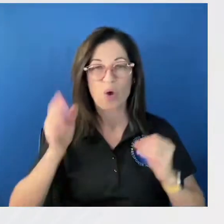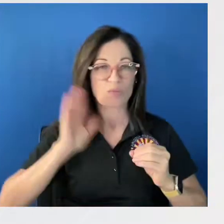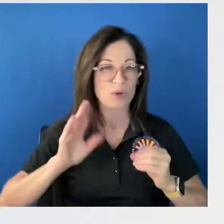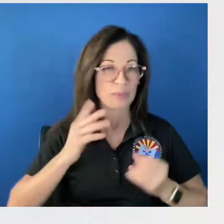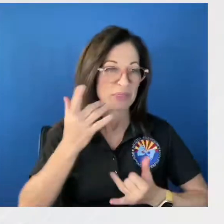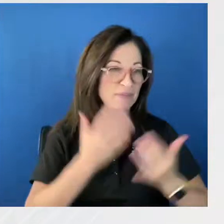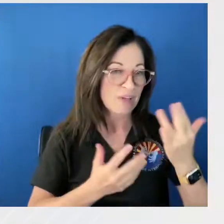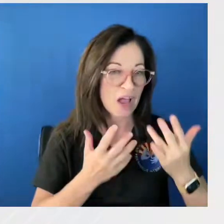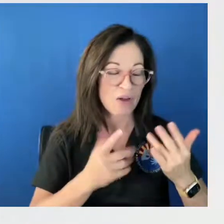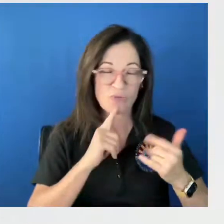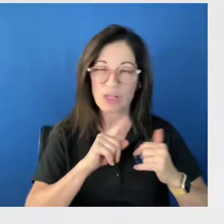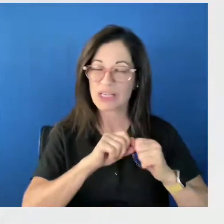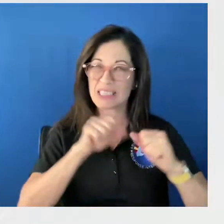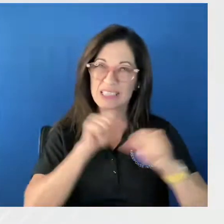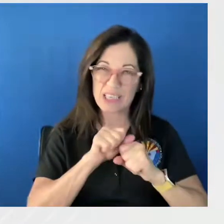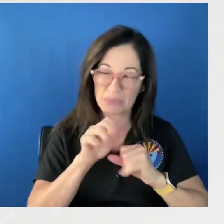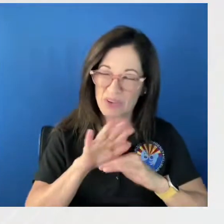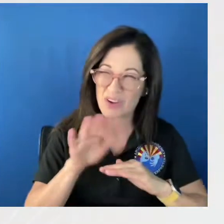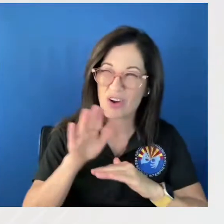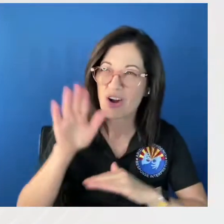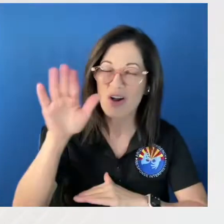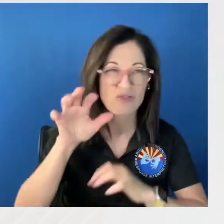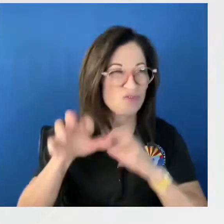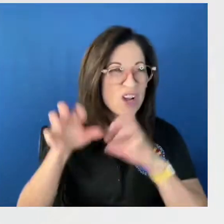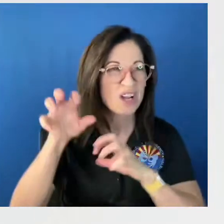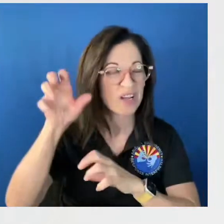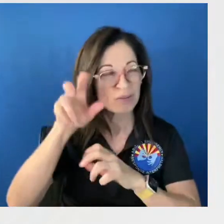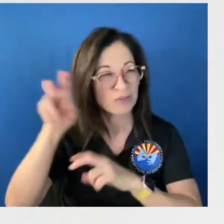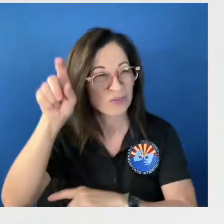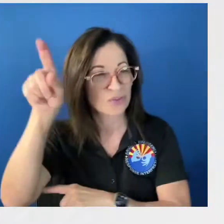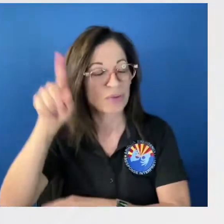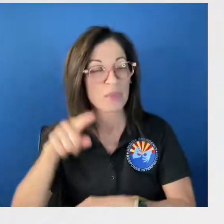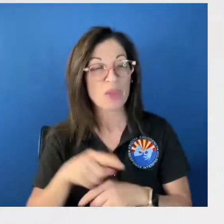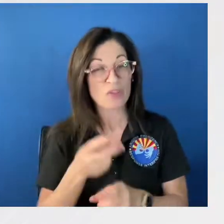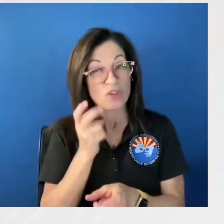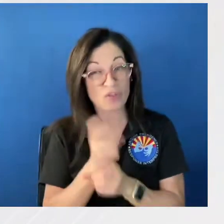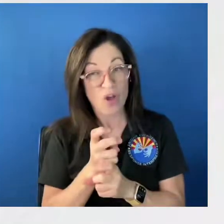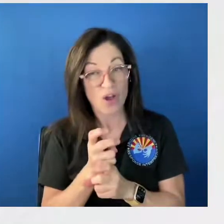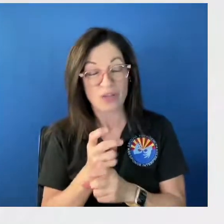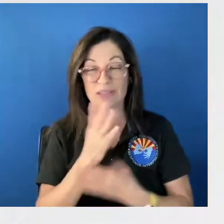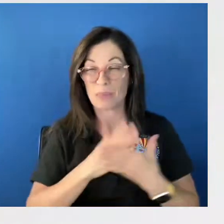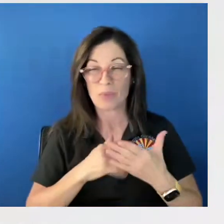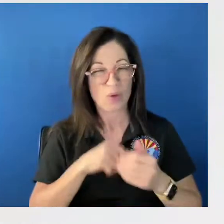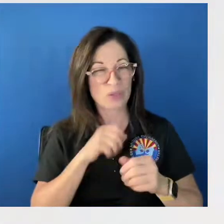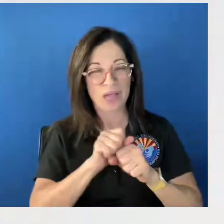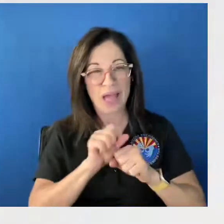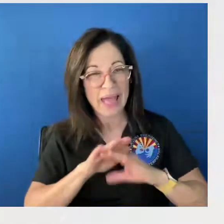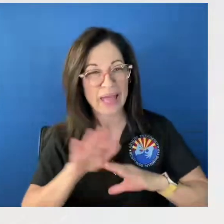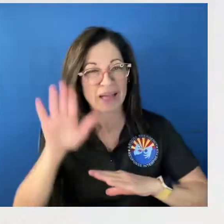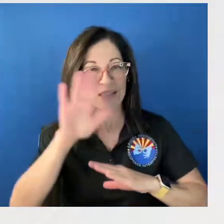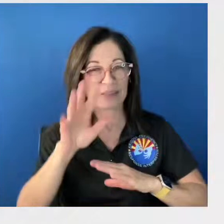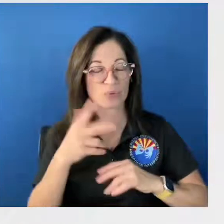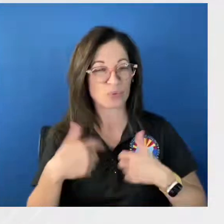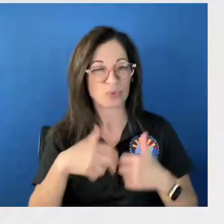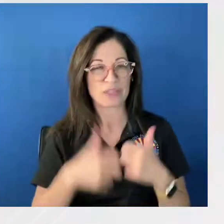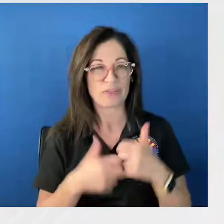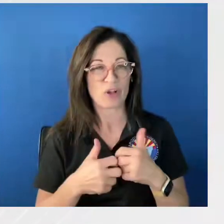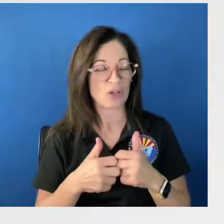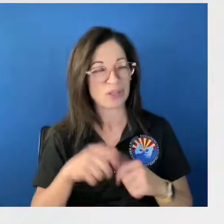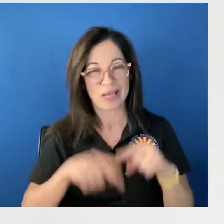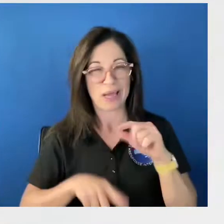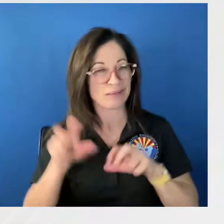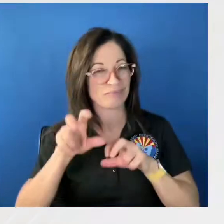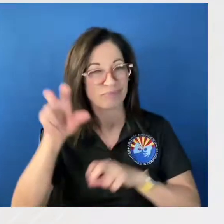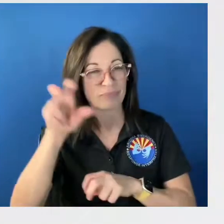very, very steep and rugged terrain. We work out hard, but some of those hills, they're tough. So this fire got started in here and got